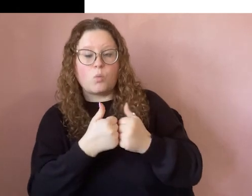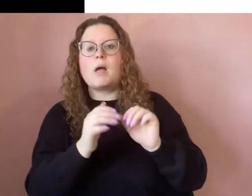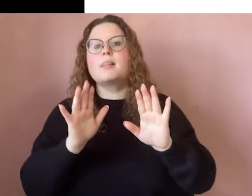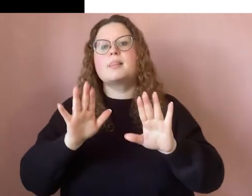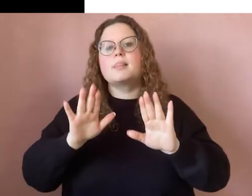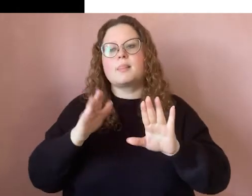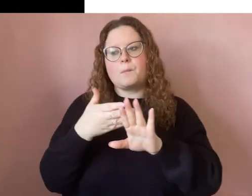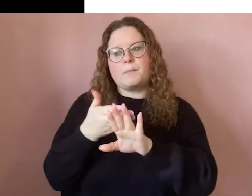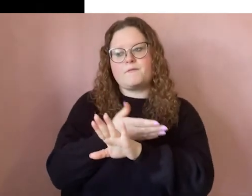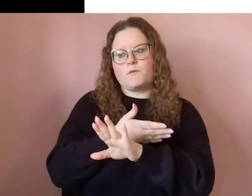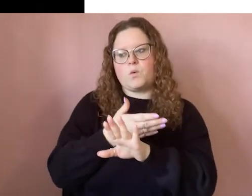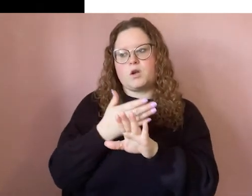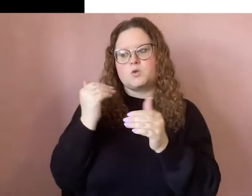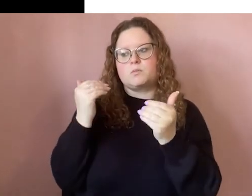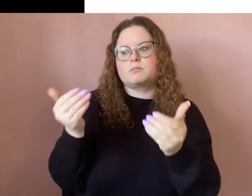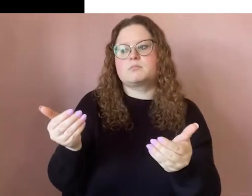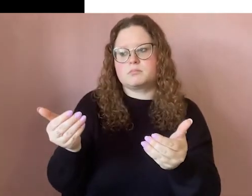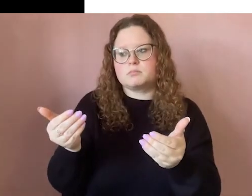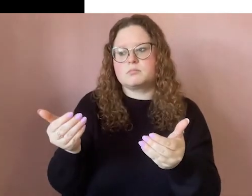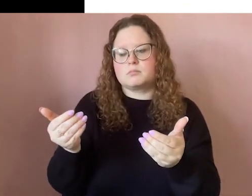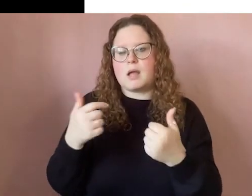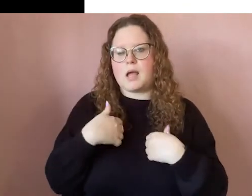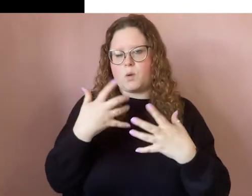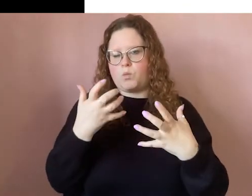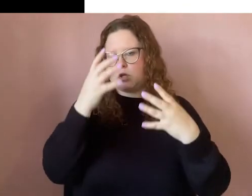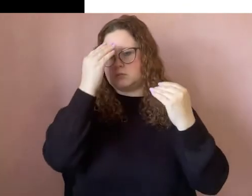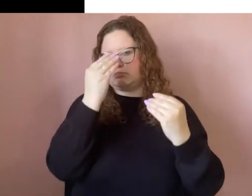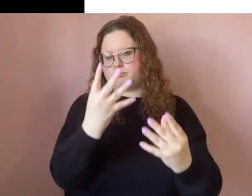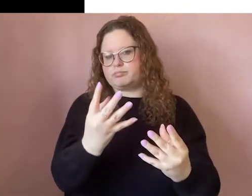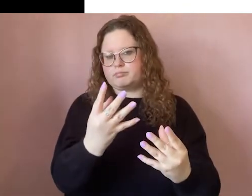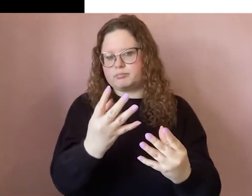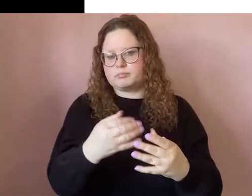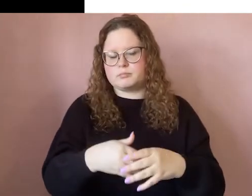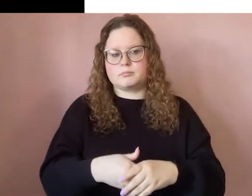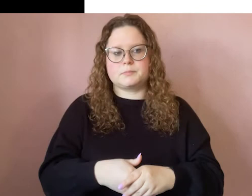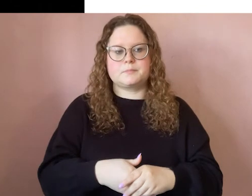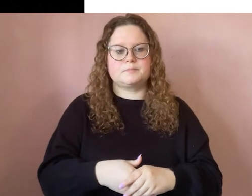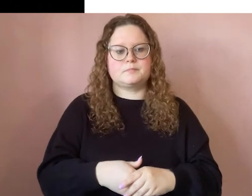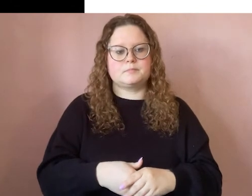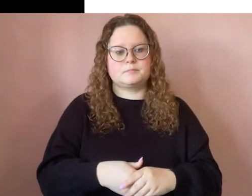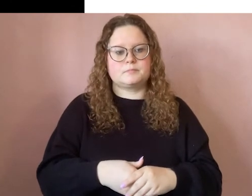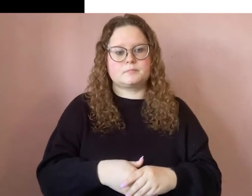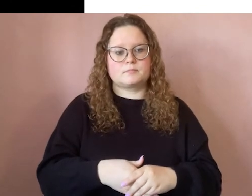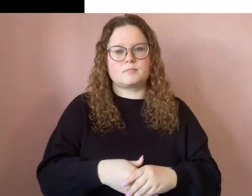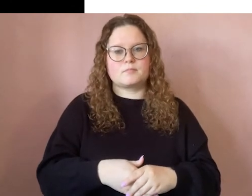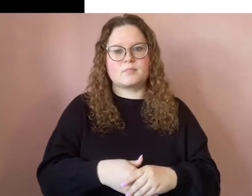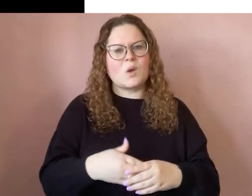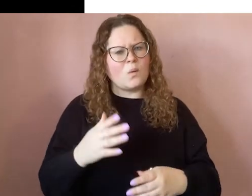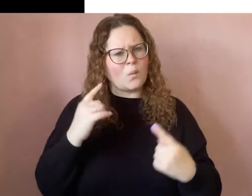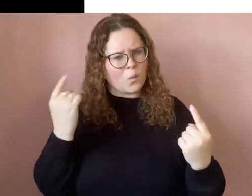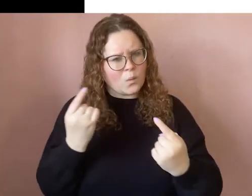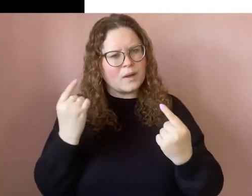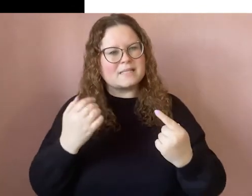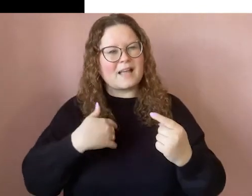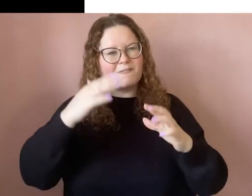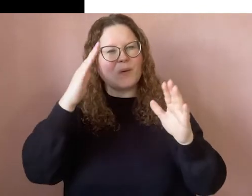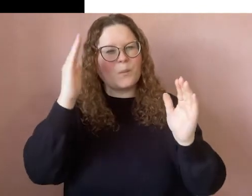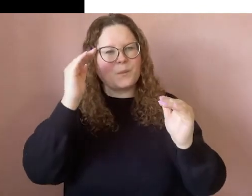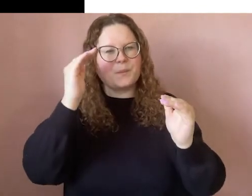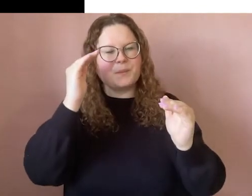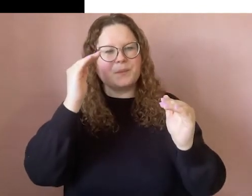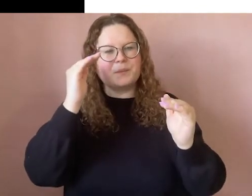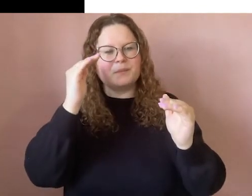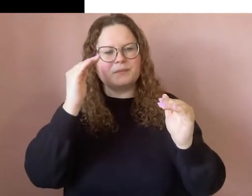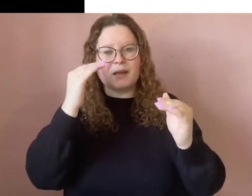polio became available, it was removed as a source of fear. Fear is at the heart of so much of